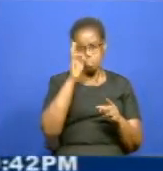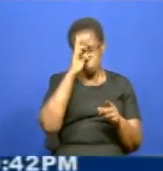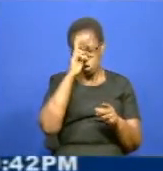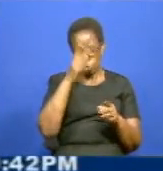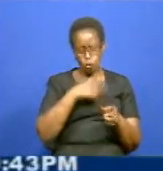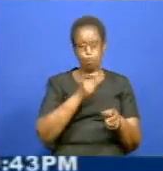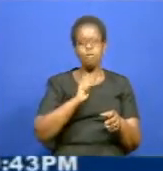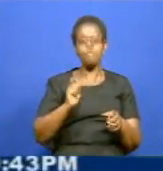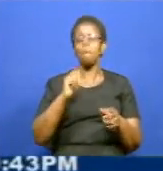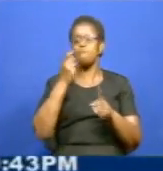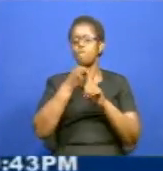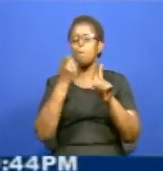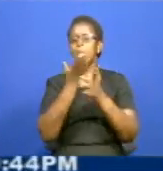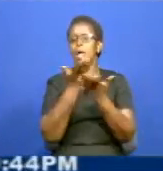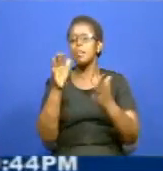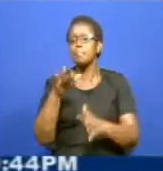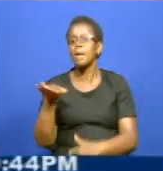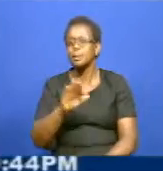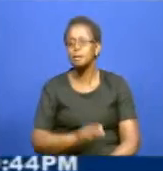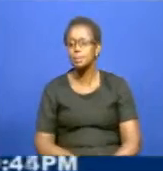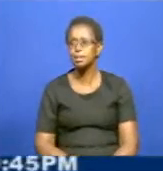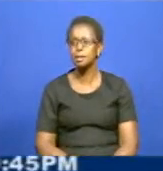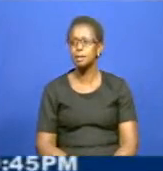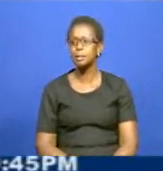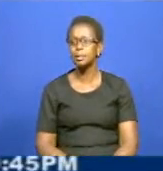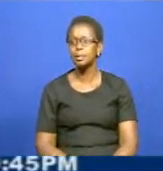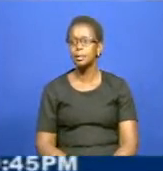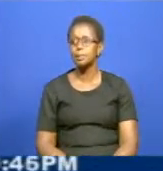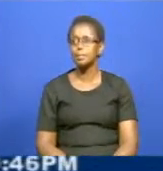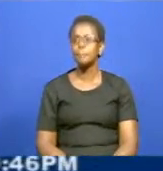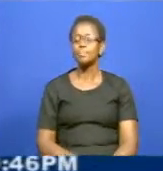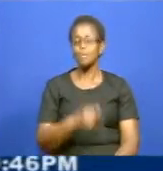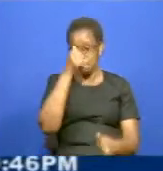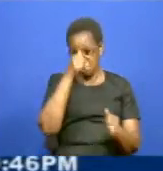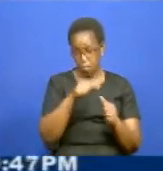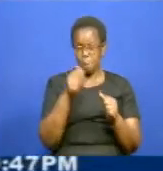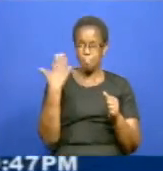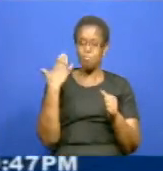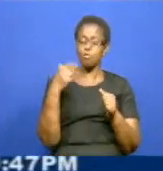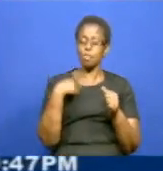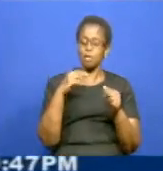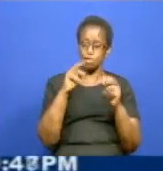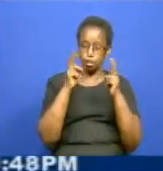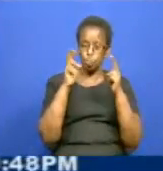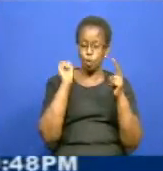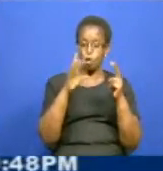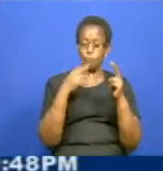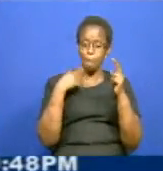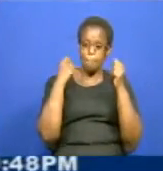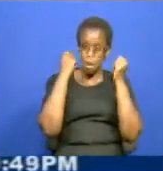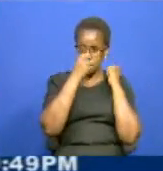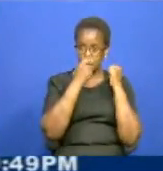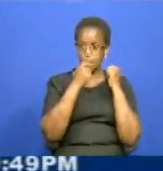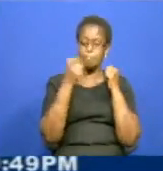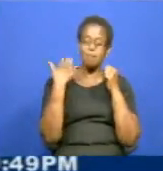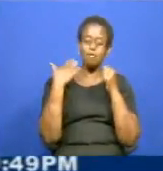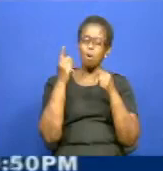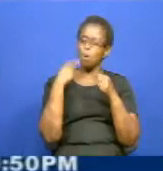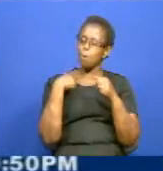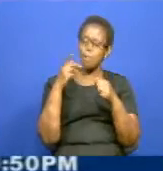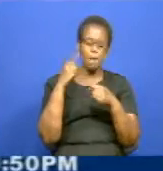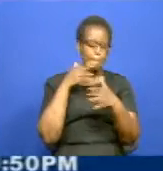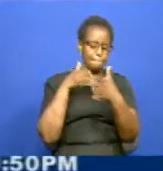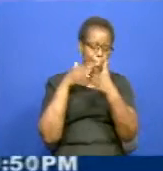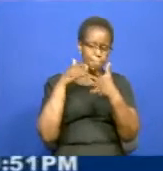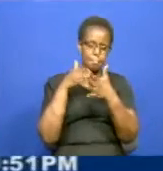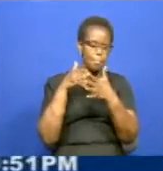Speaker, you remember even on the issue of military fatigue, it had already, Mr. Speaker, it had already been banned in the country. So nowadays